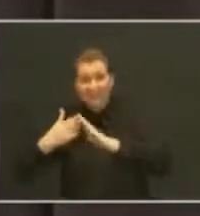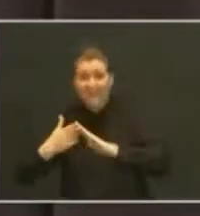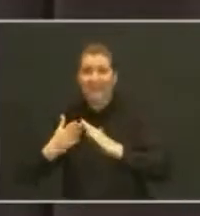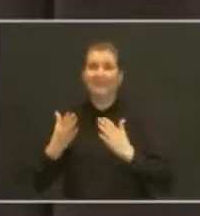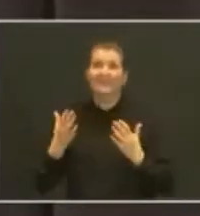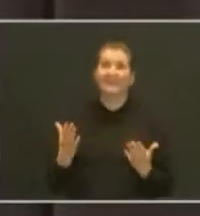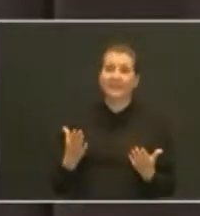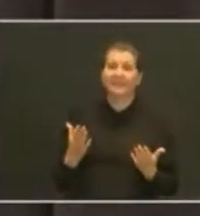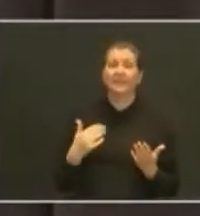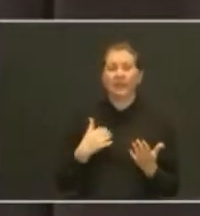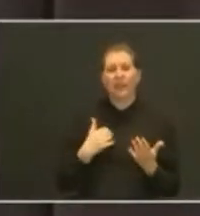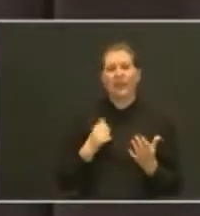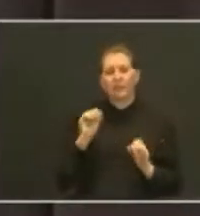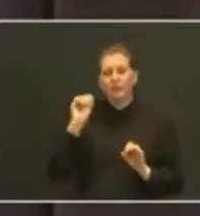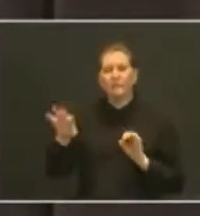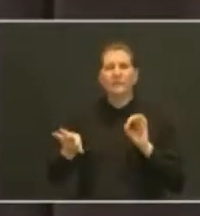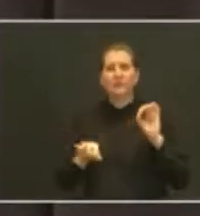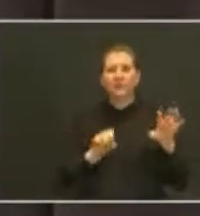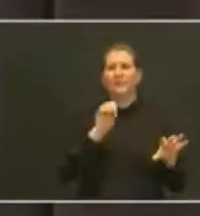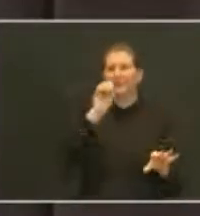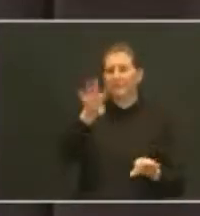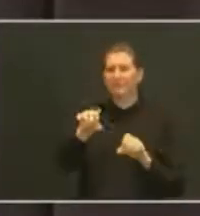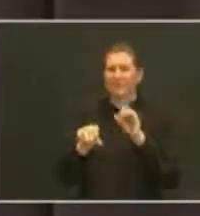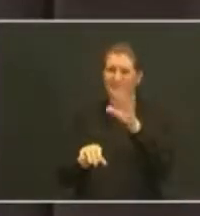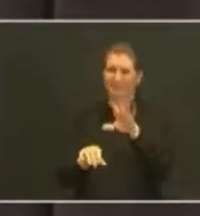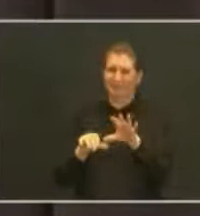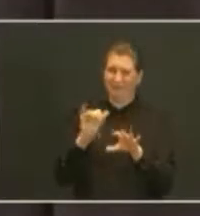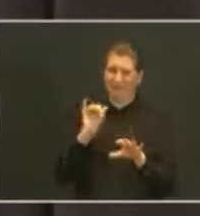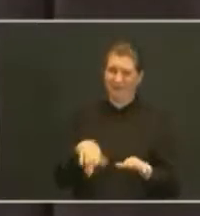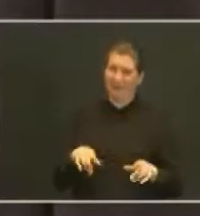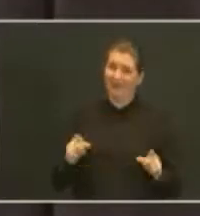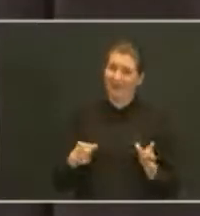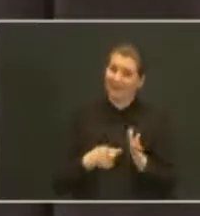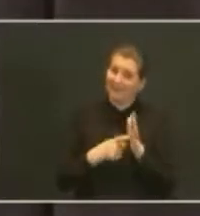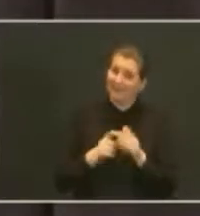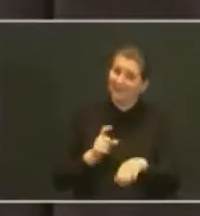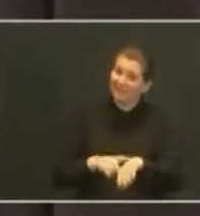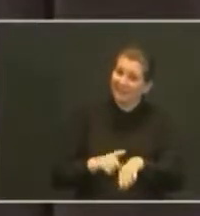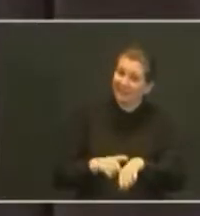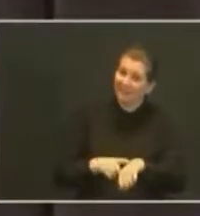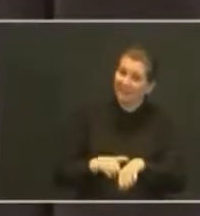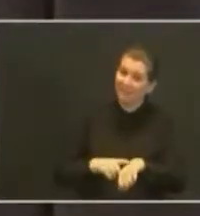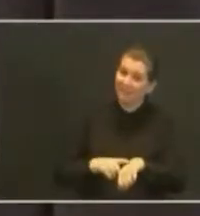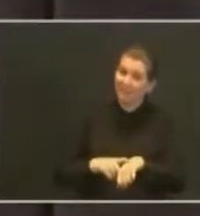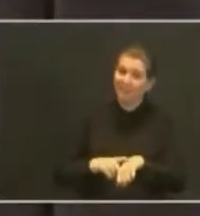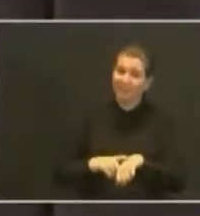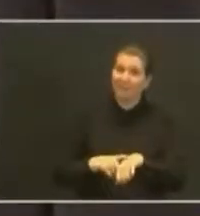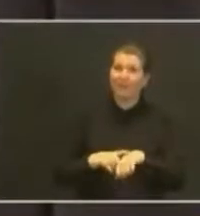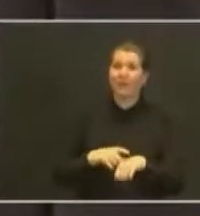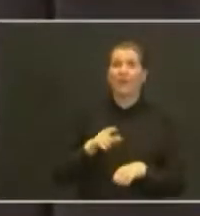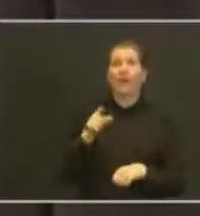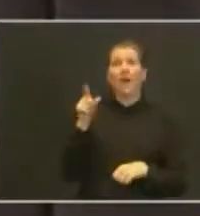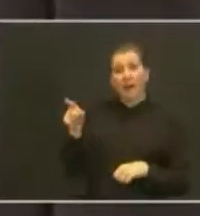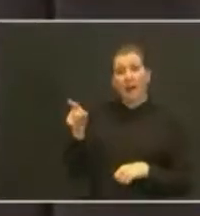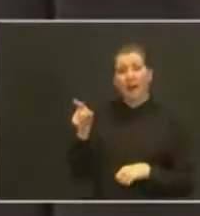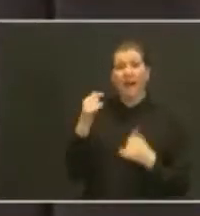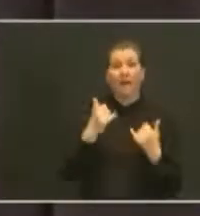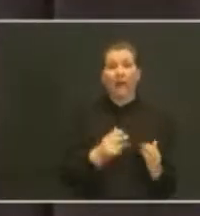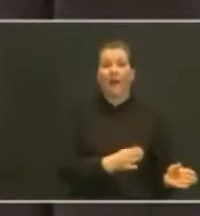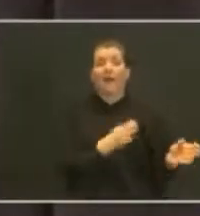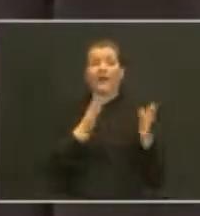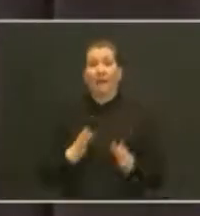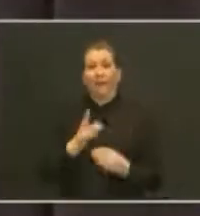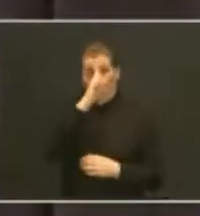to our 75-year-olds. The vaccinator receiving the vaccine then had to work on scheduling someone